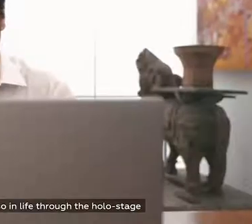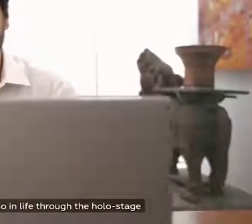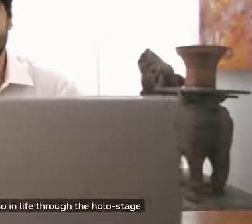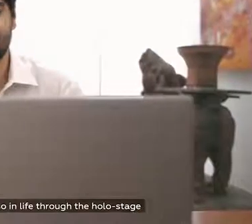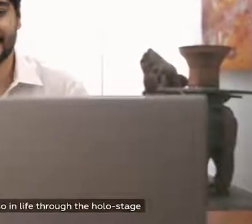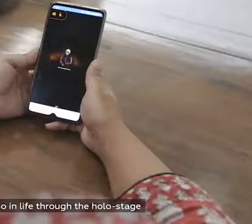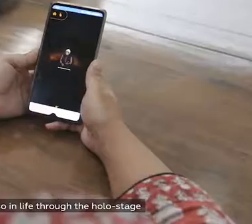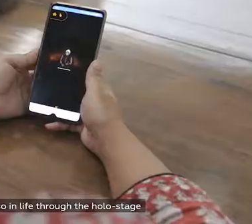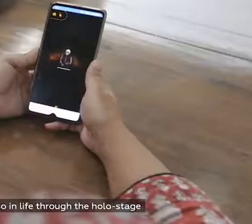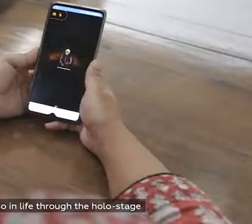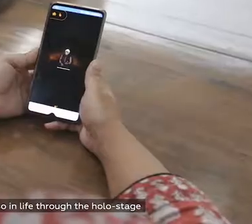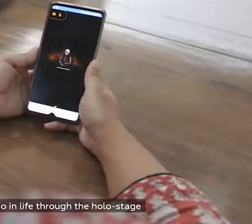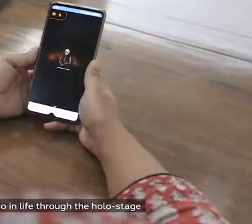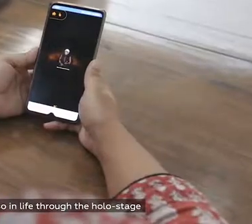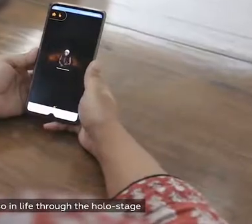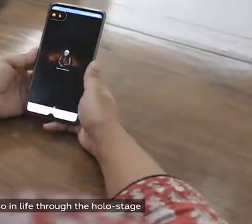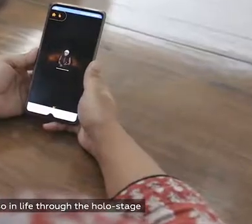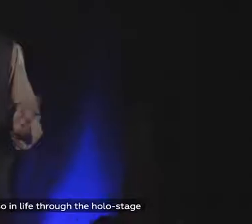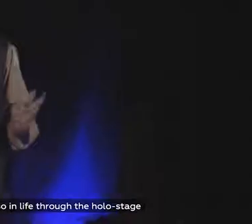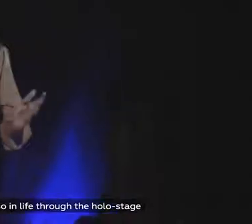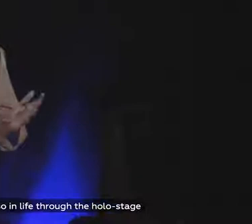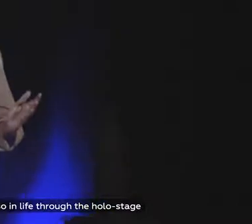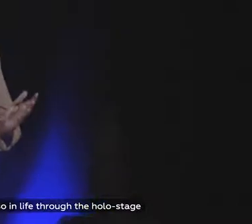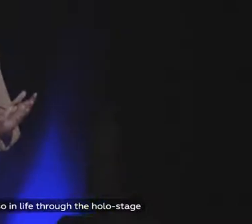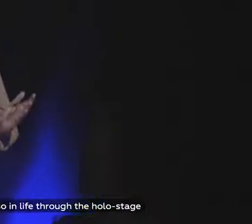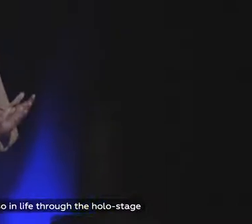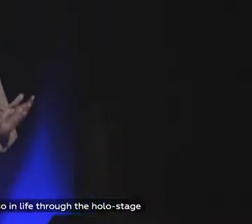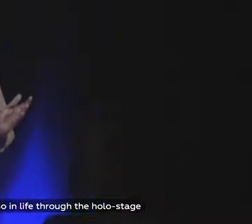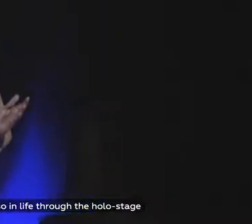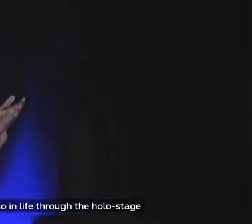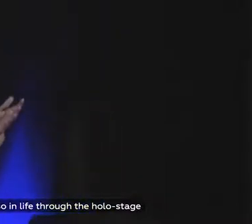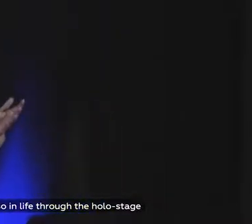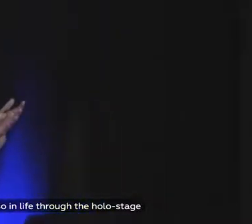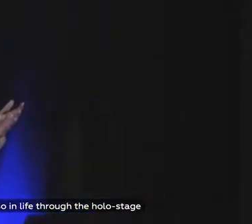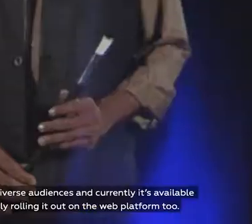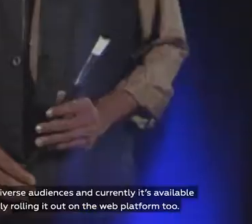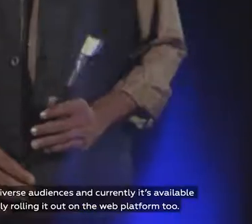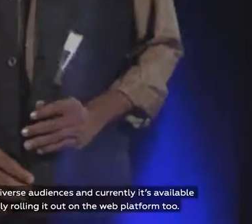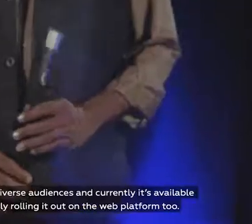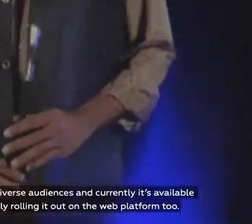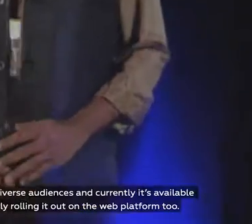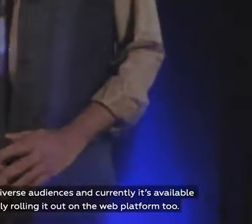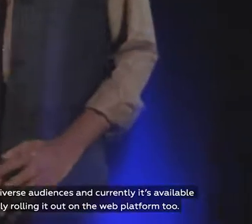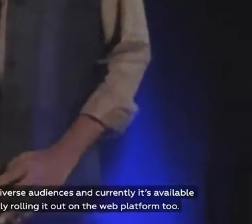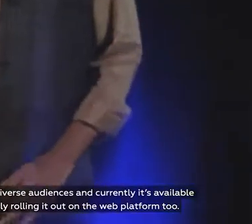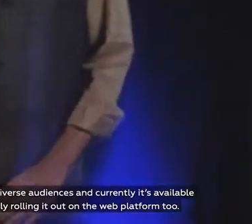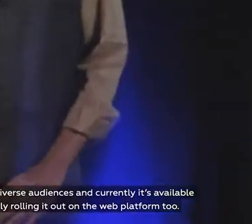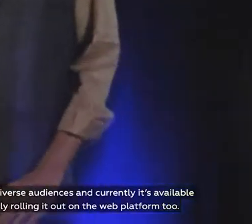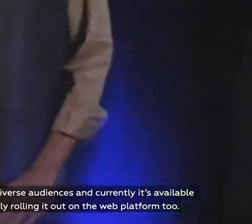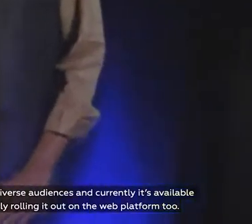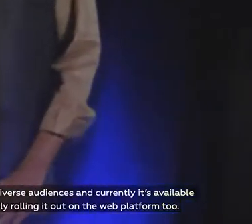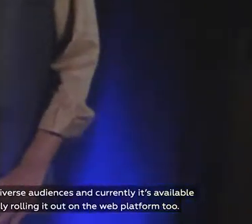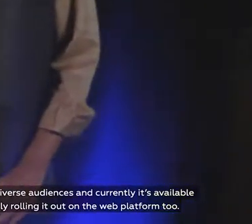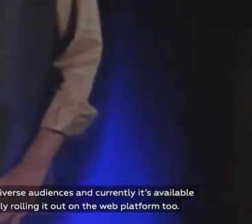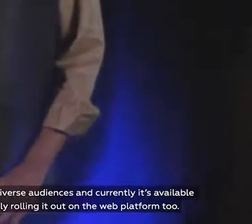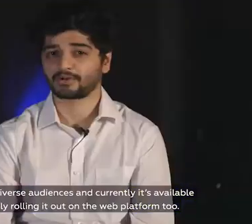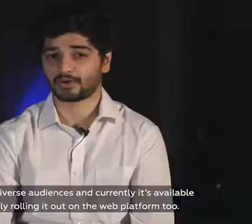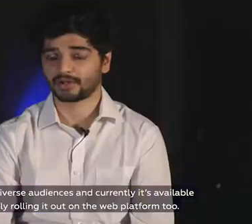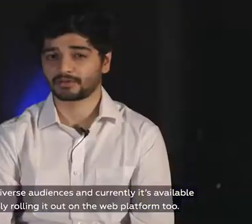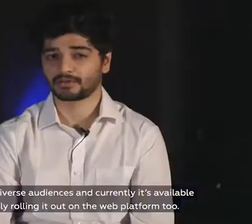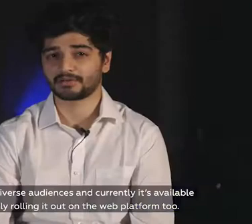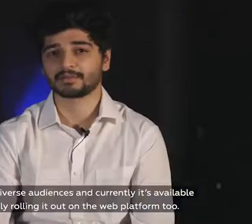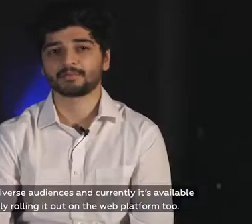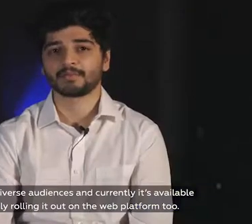like laptops, mobile phones, and also in live through the Holo stage. And it has the potential to reach so many different